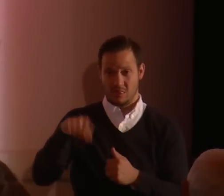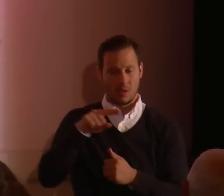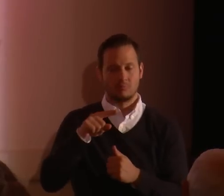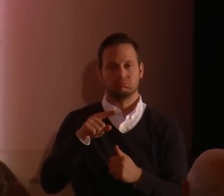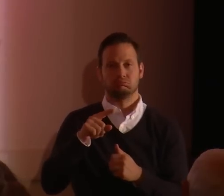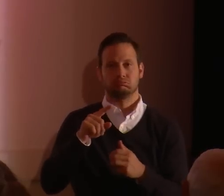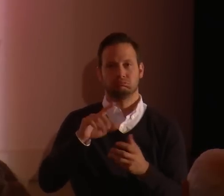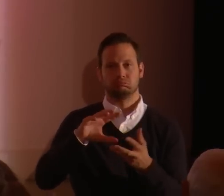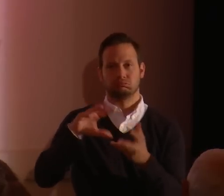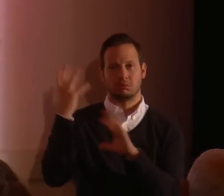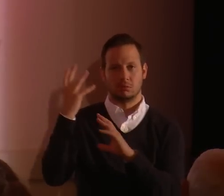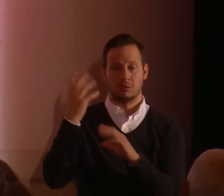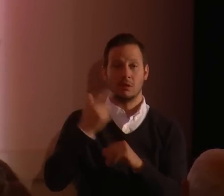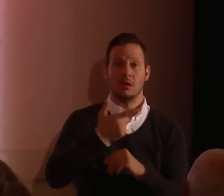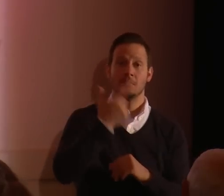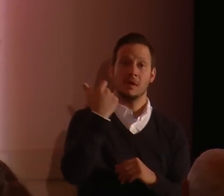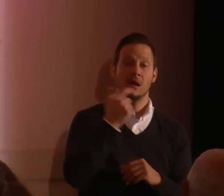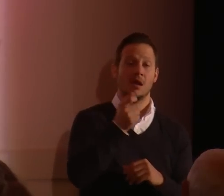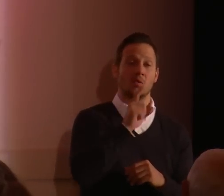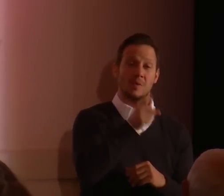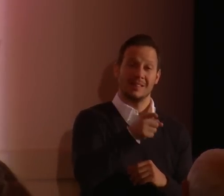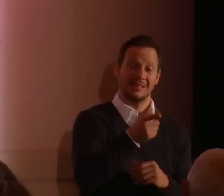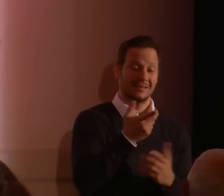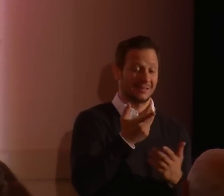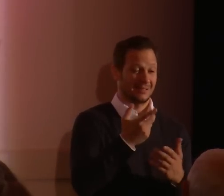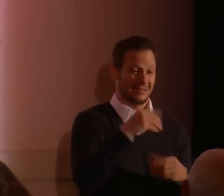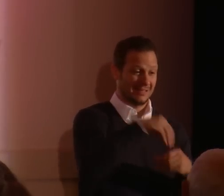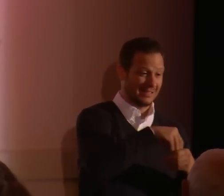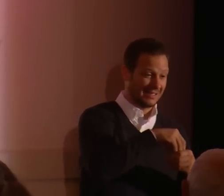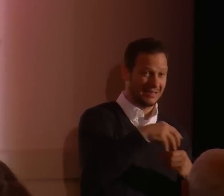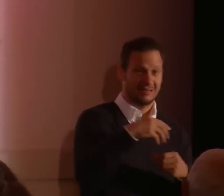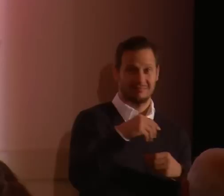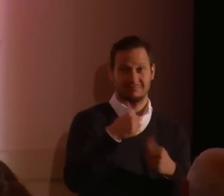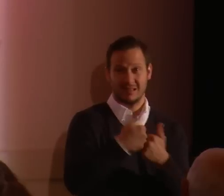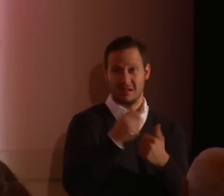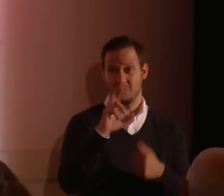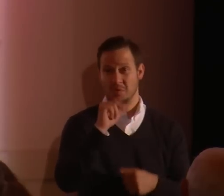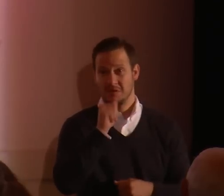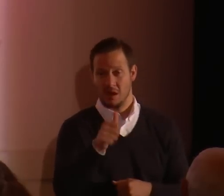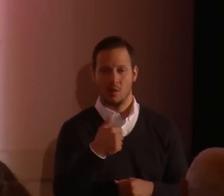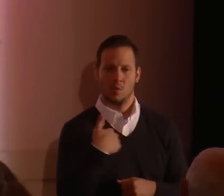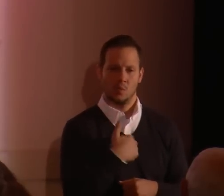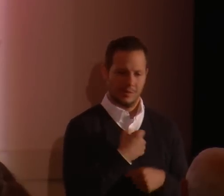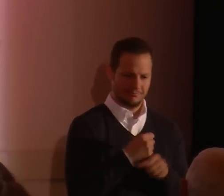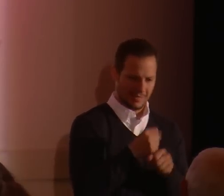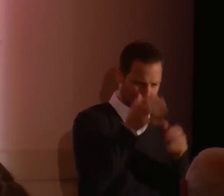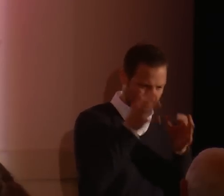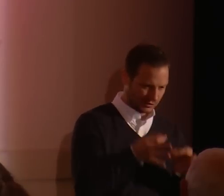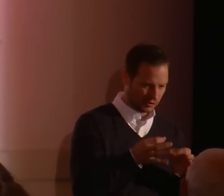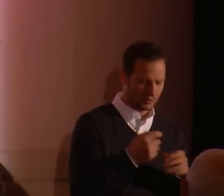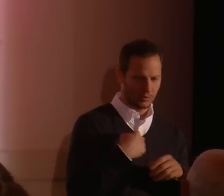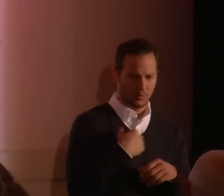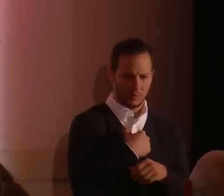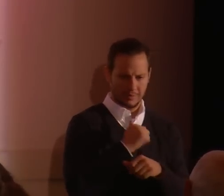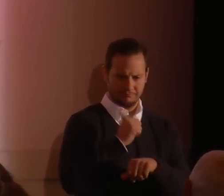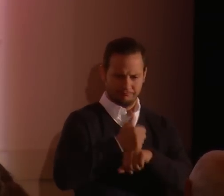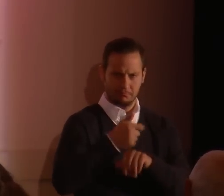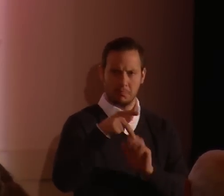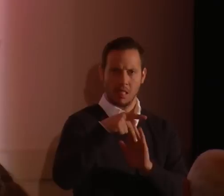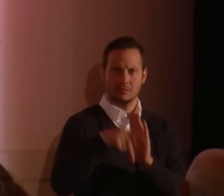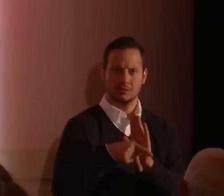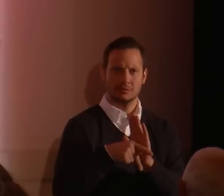in and out of the game, the reality is that we do make decisions, we do make policies, and we do